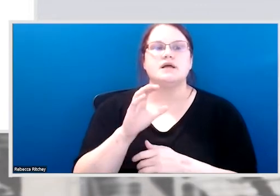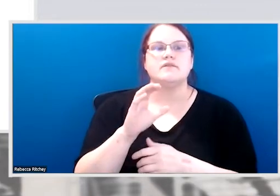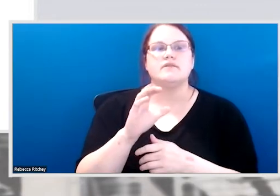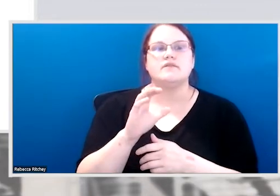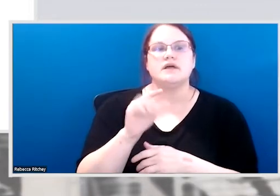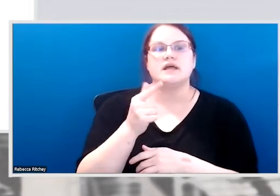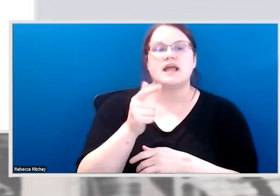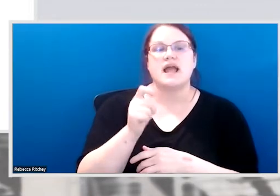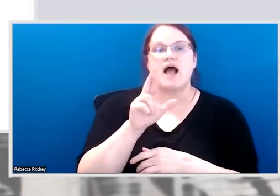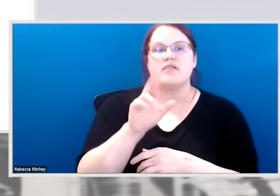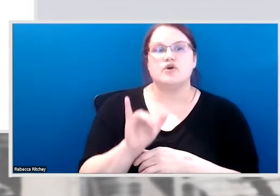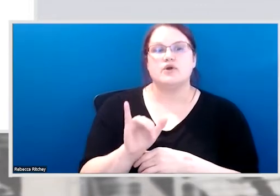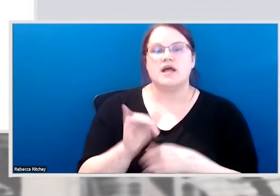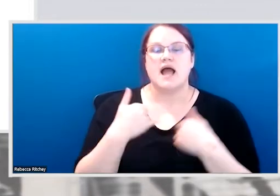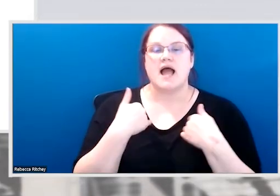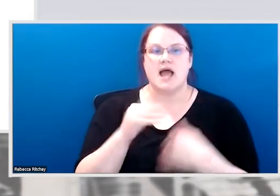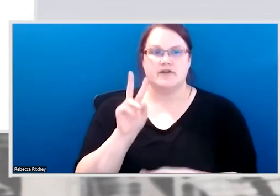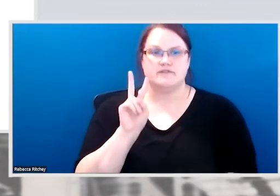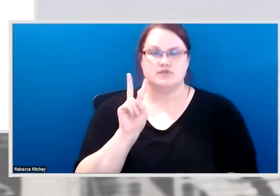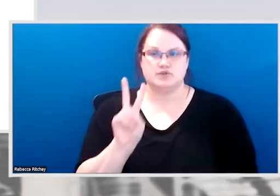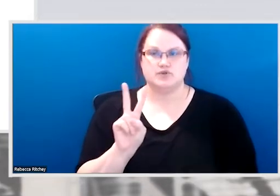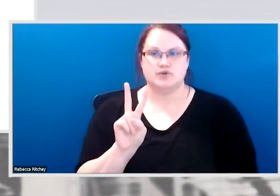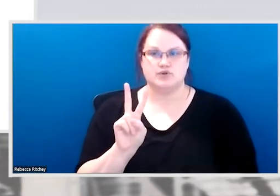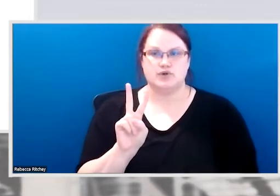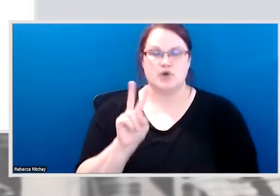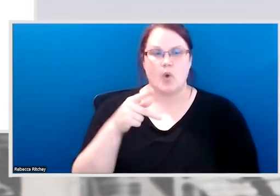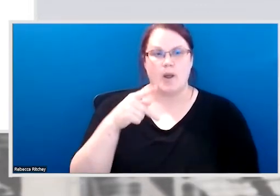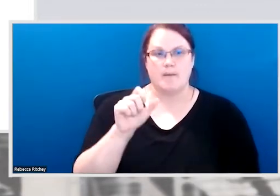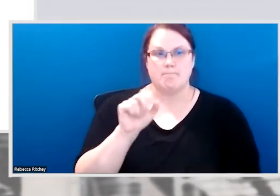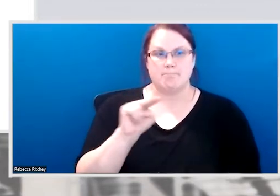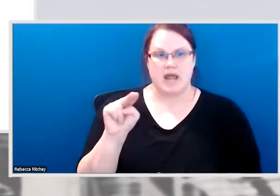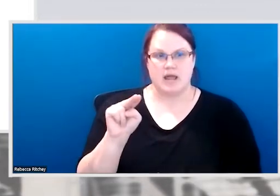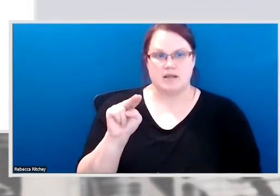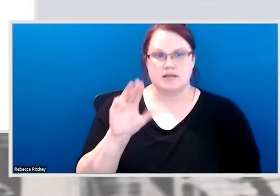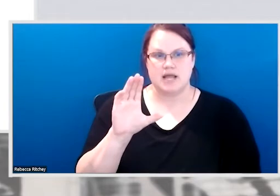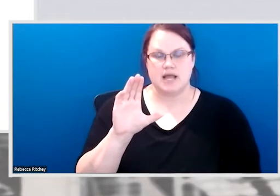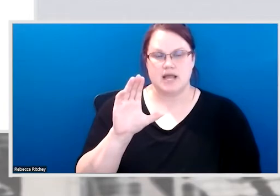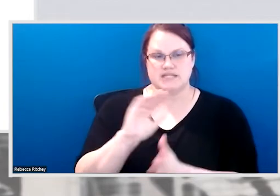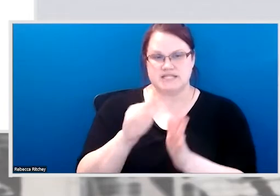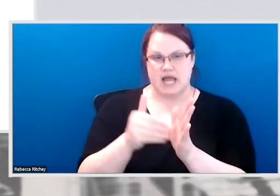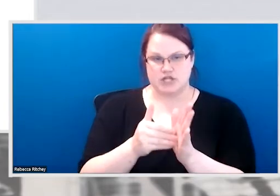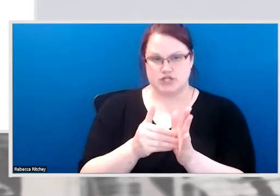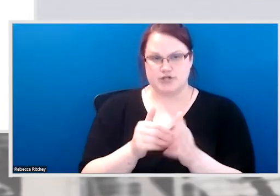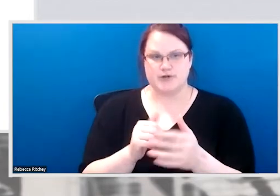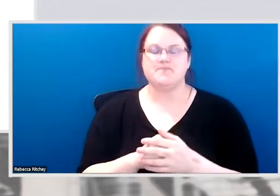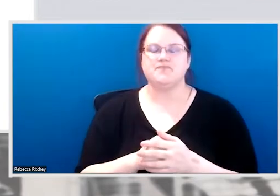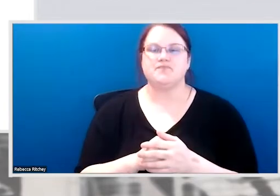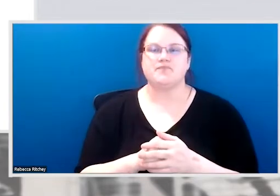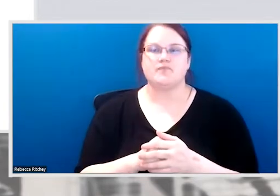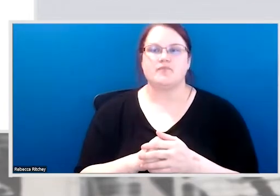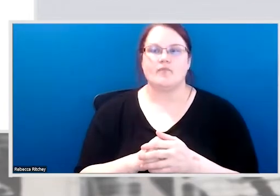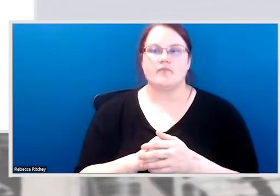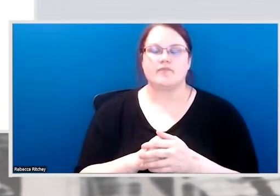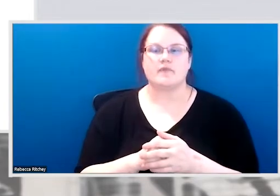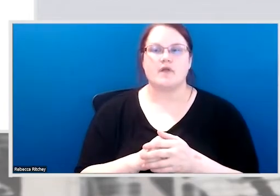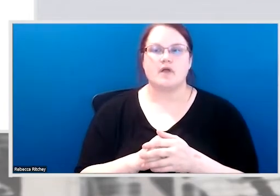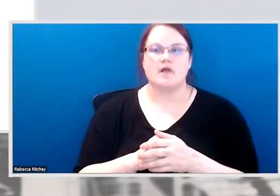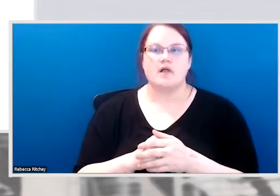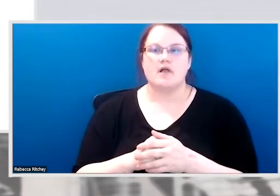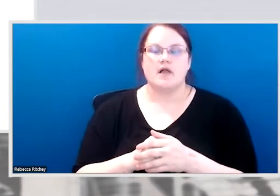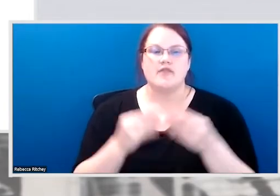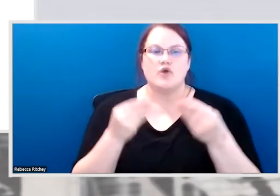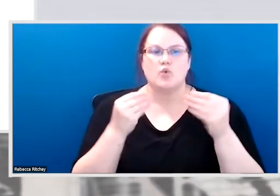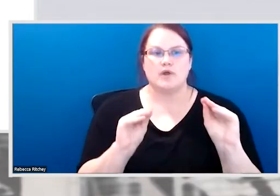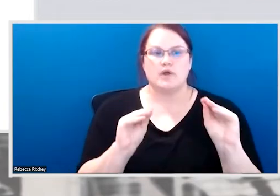now 2. There's the gallery on Penn and the gallery on Center. The Catapult retail